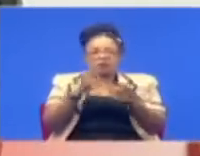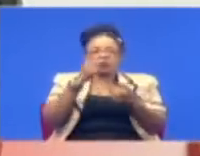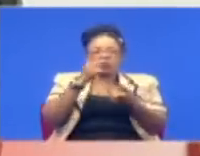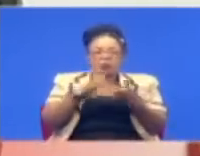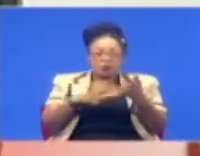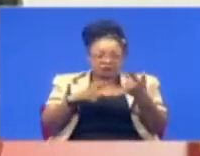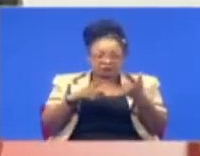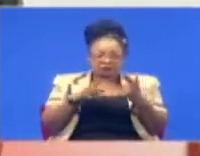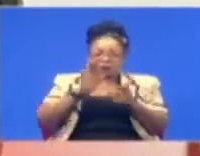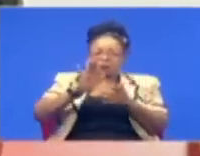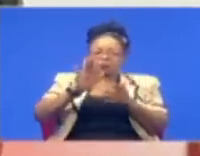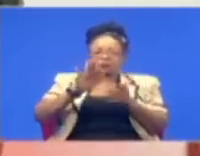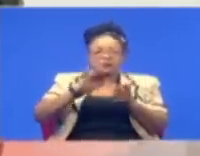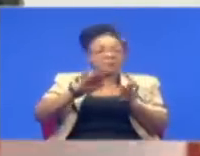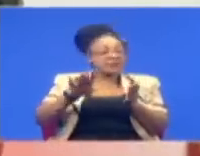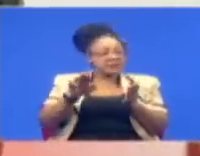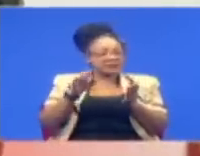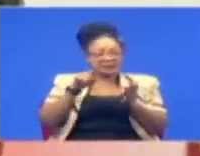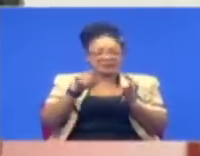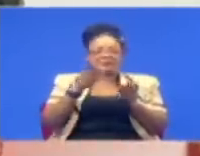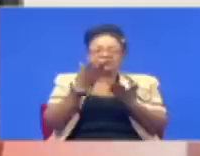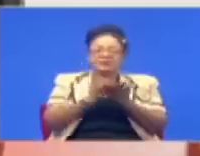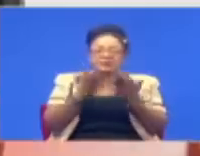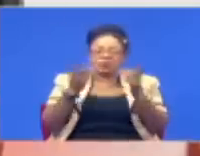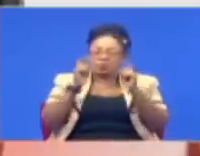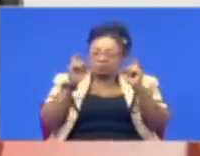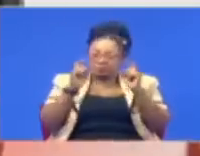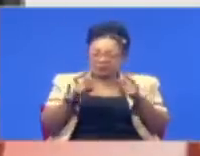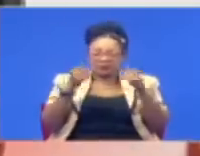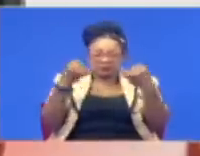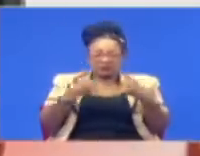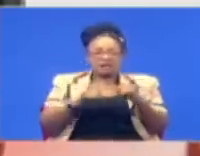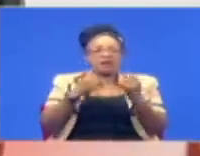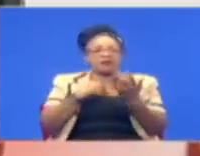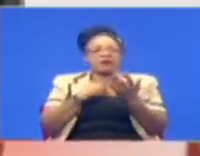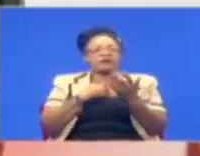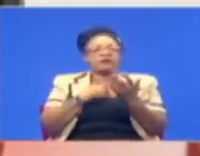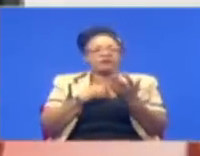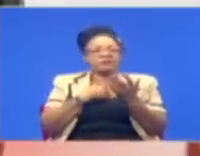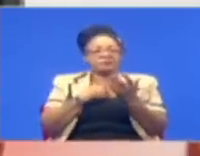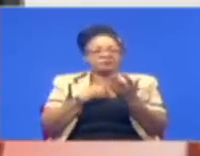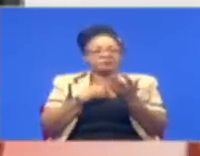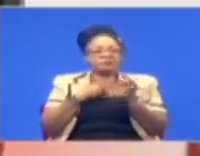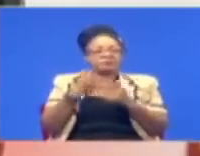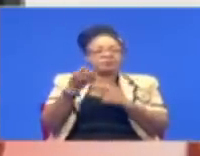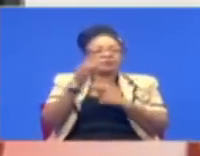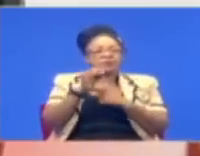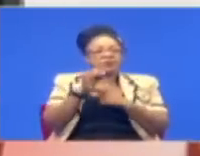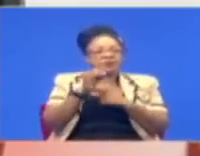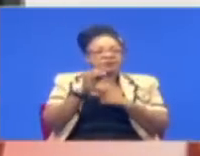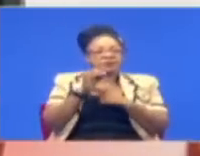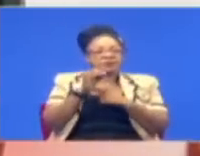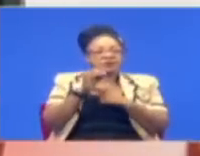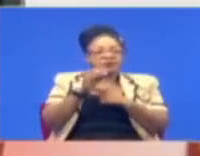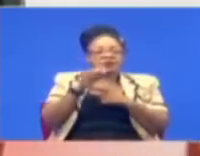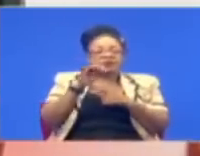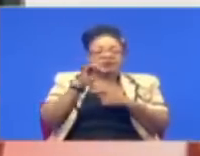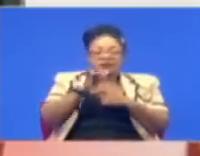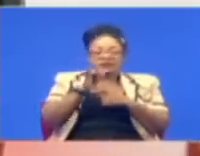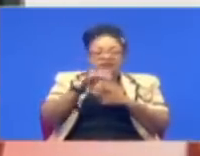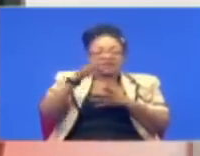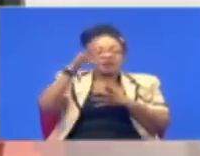are. It is something we must try to have. It's so educative,